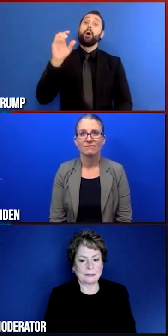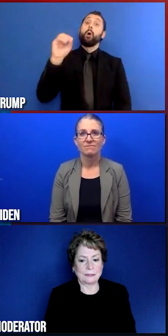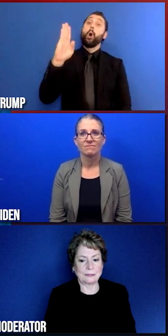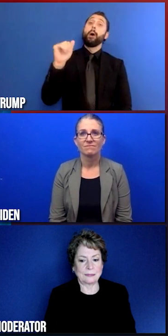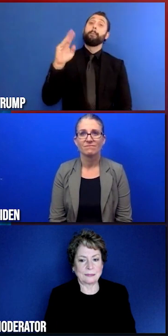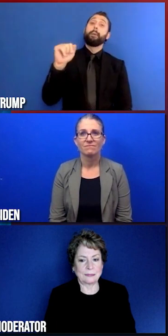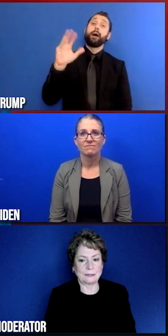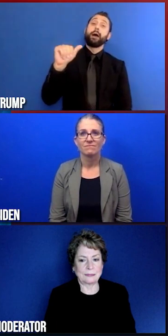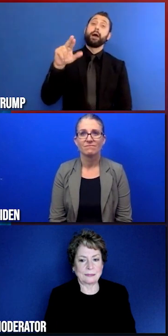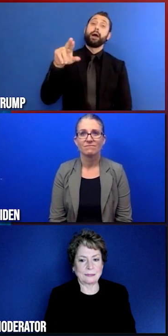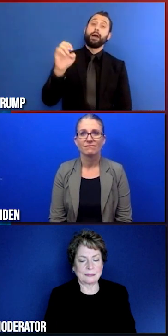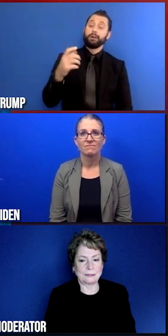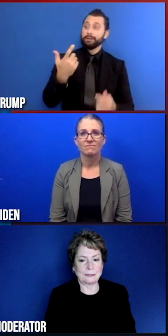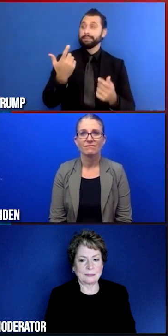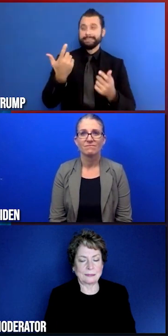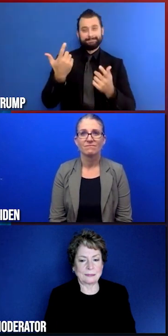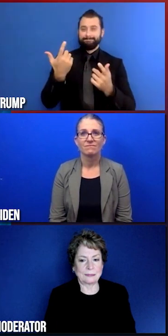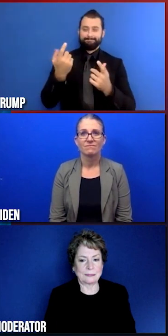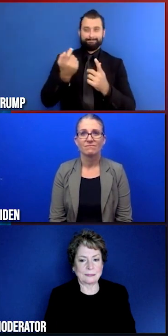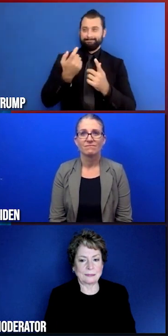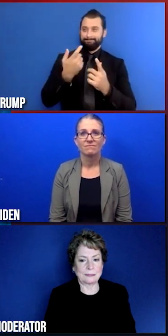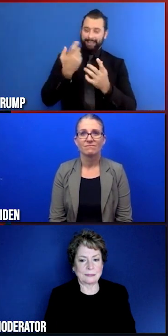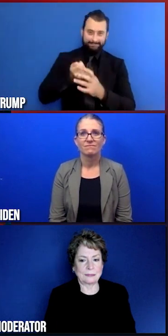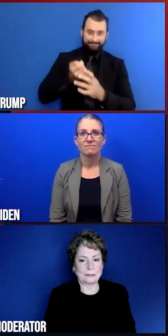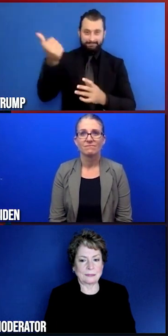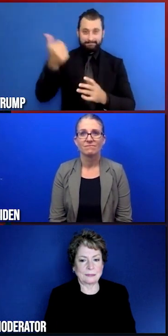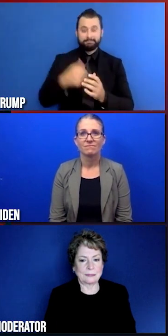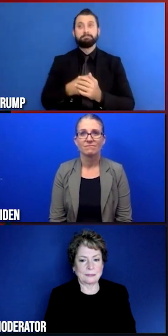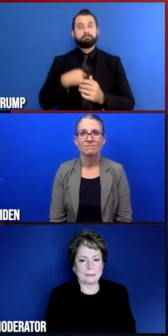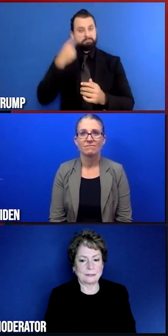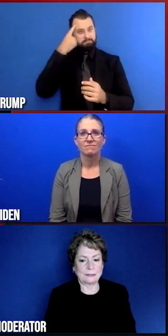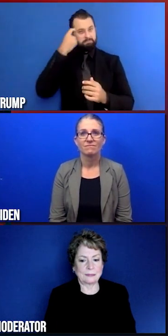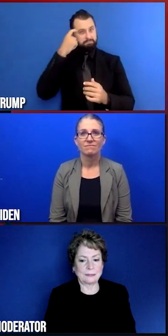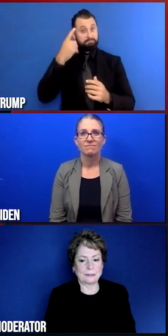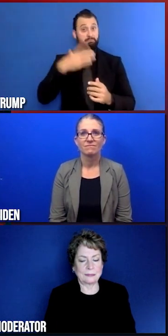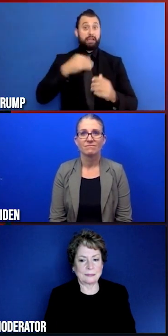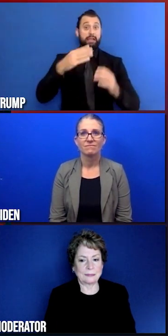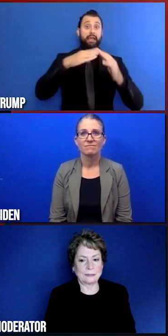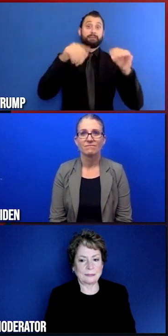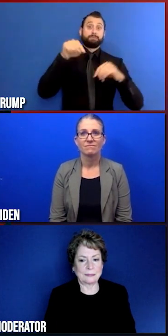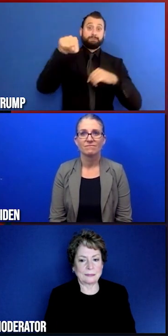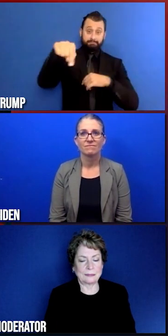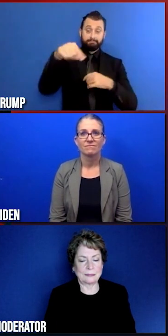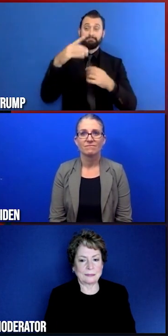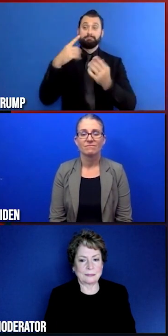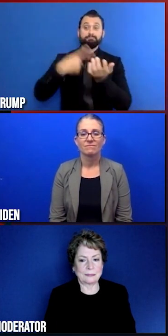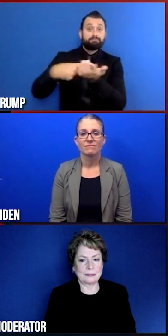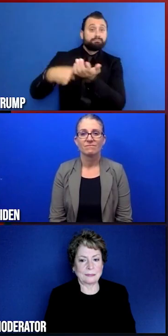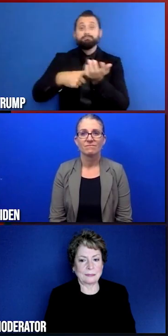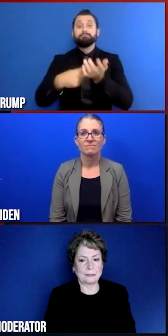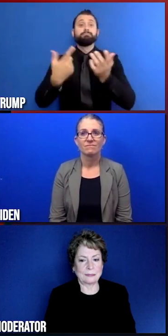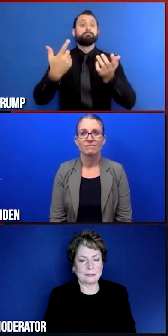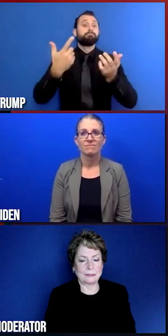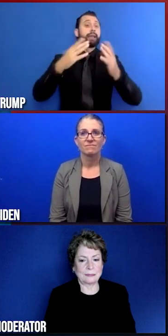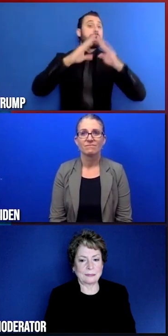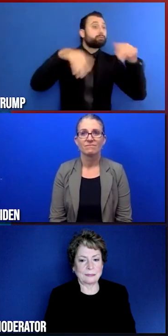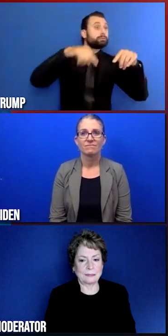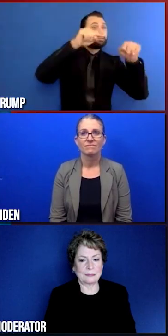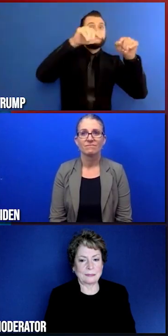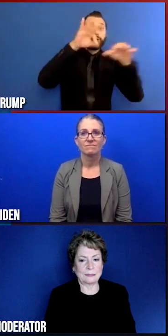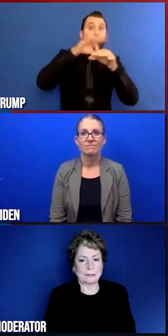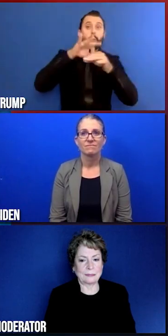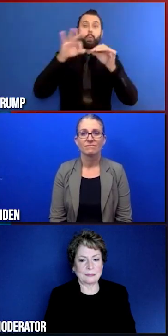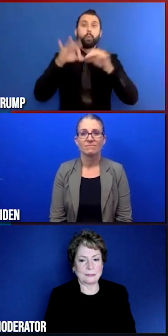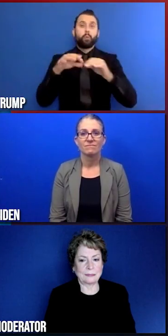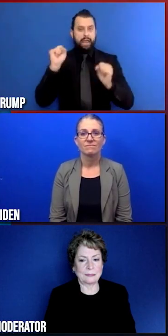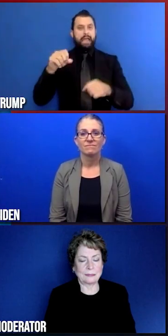going to win the House, okay? You'll see, but I think we're going to win the House. But come up with a better health care, always protecting people with